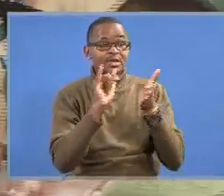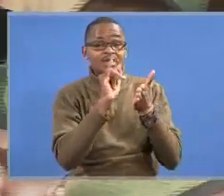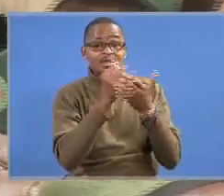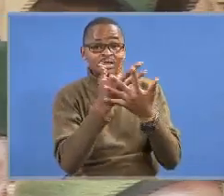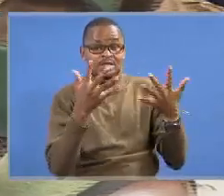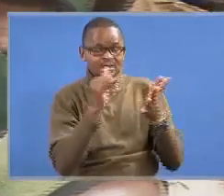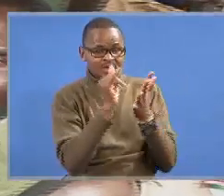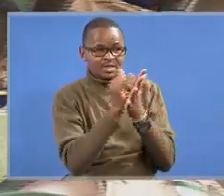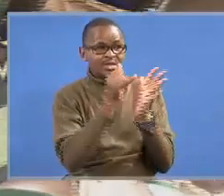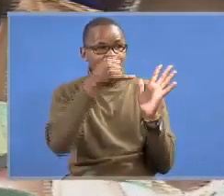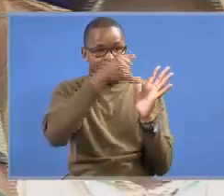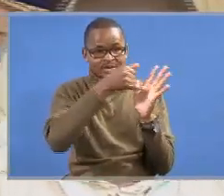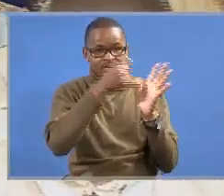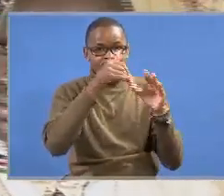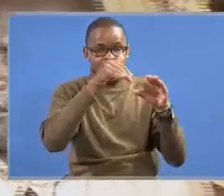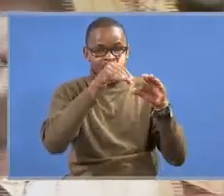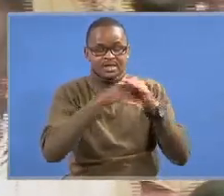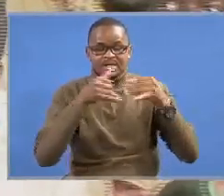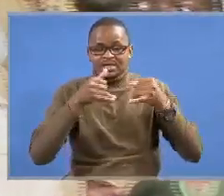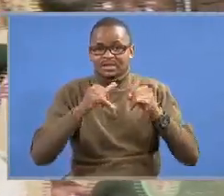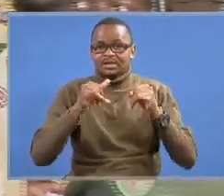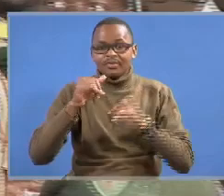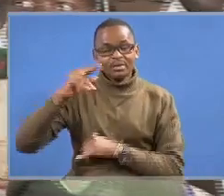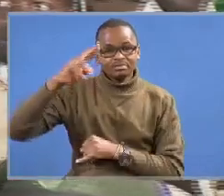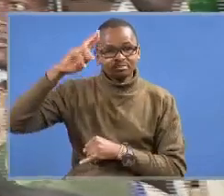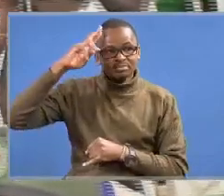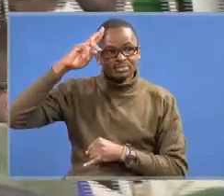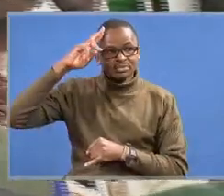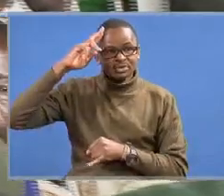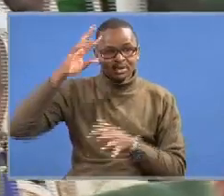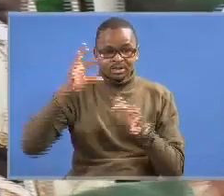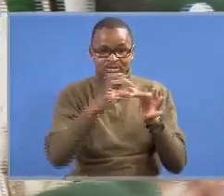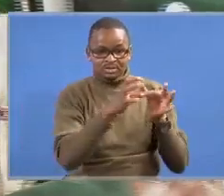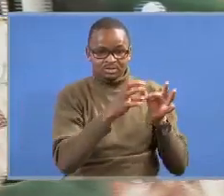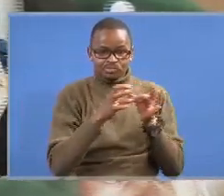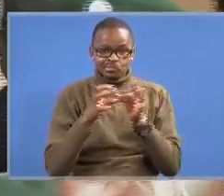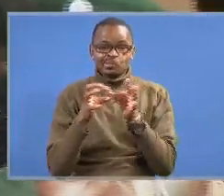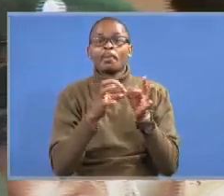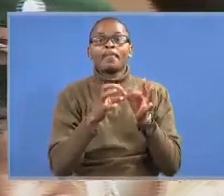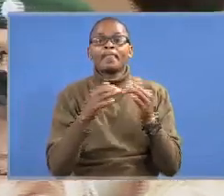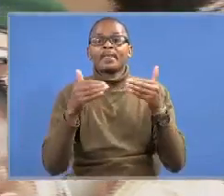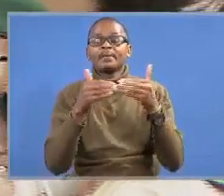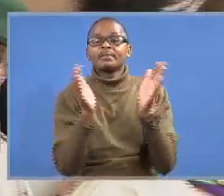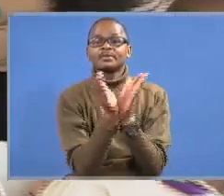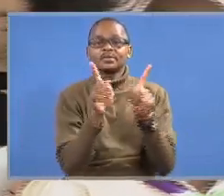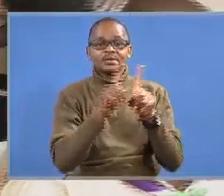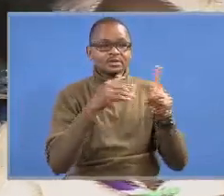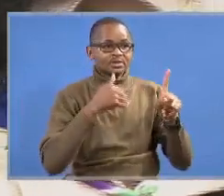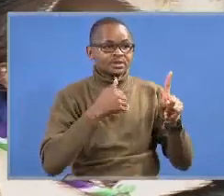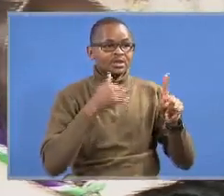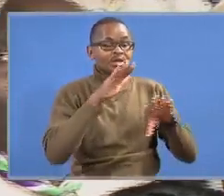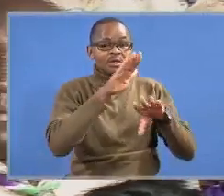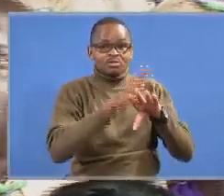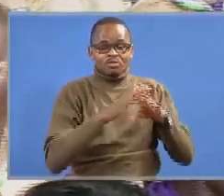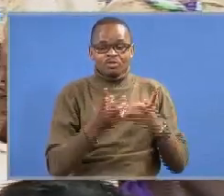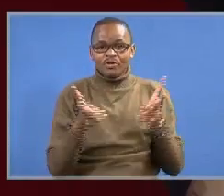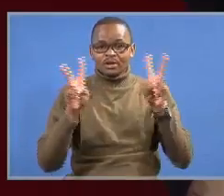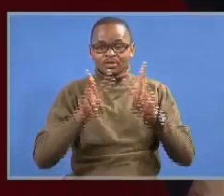ambalo litachangia pakubwa katika juhudi za serikali kupatanisha mitandao ya kijamii na sheria na maadili